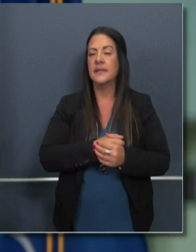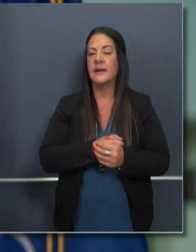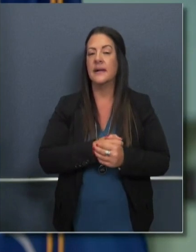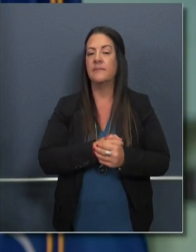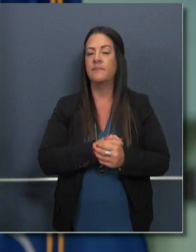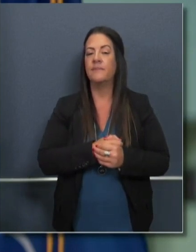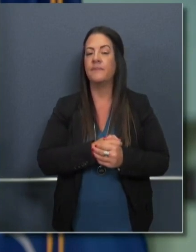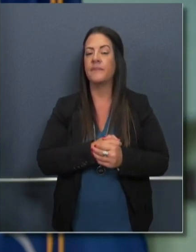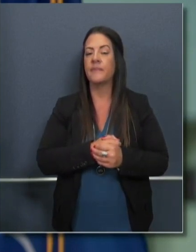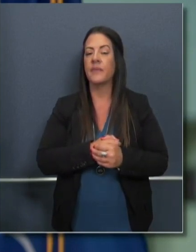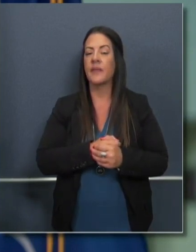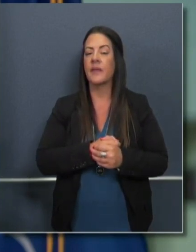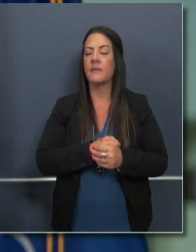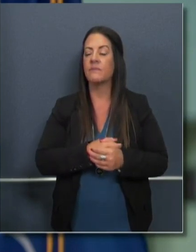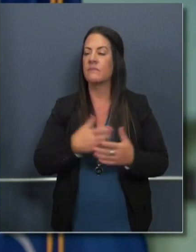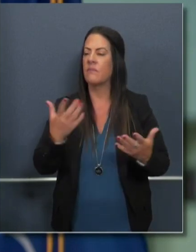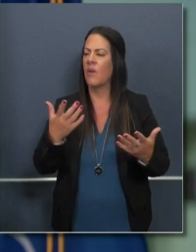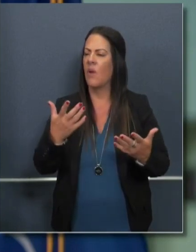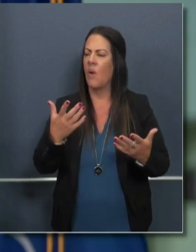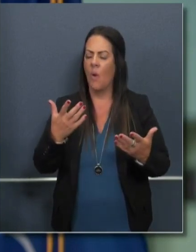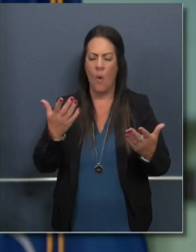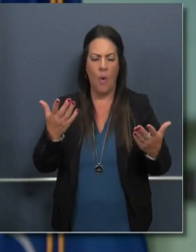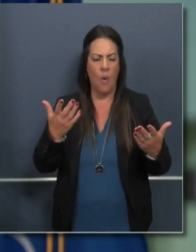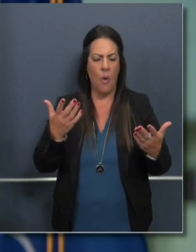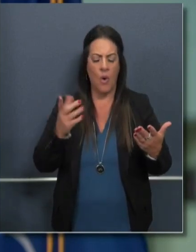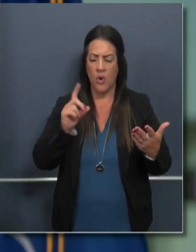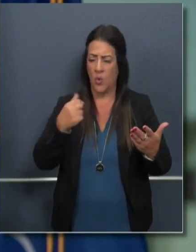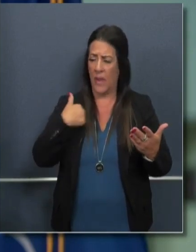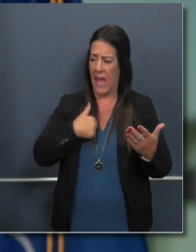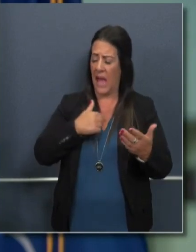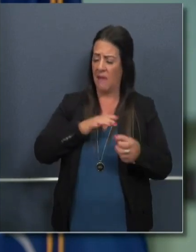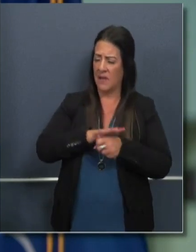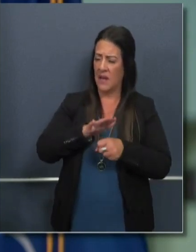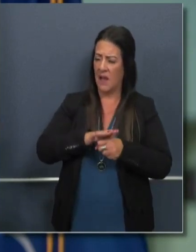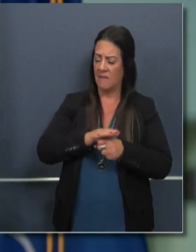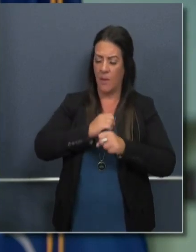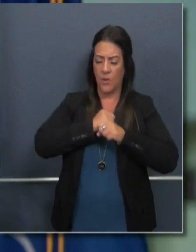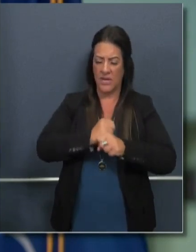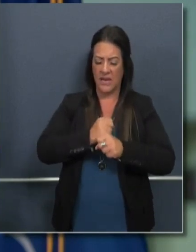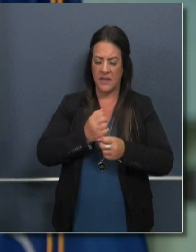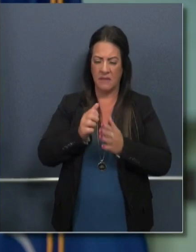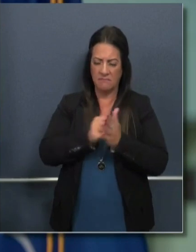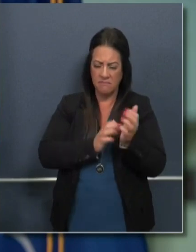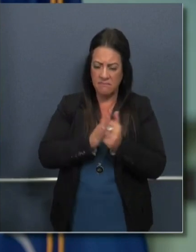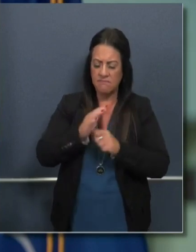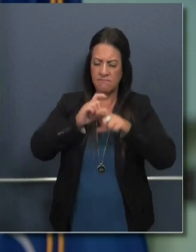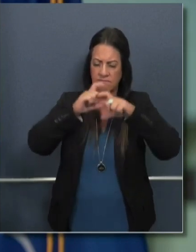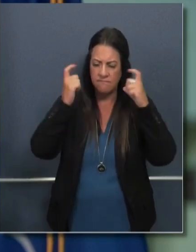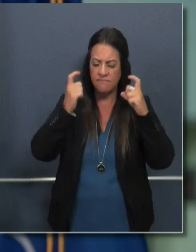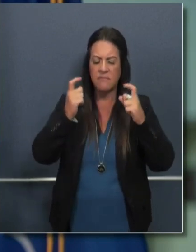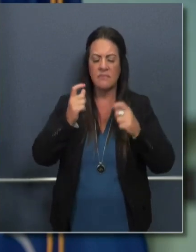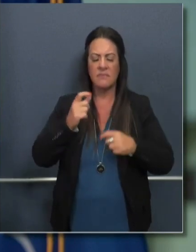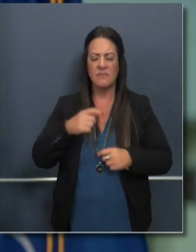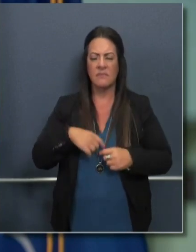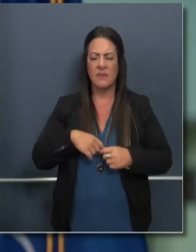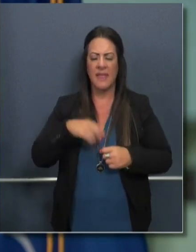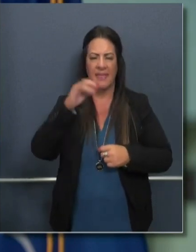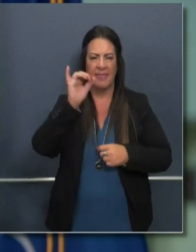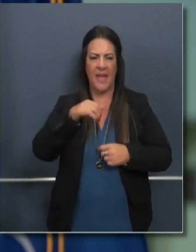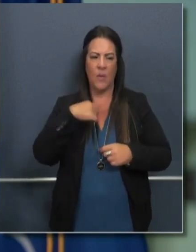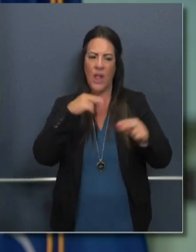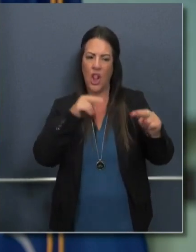in one of the questions, is protective gear. It's just incredibly important as we ask you to wear a mask that